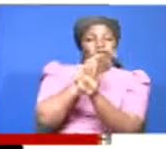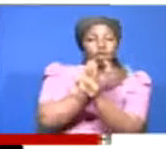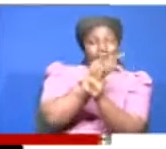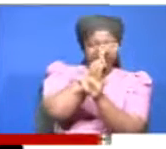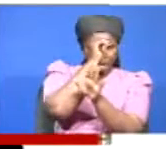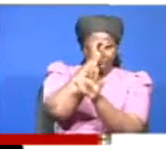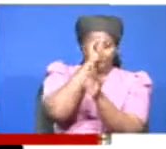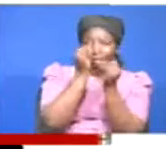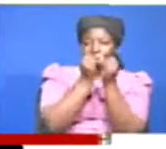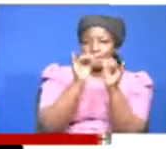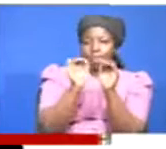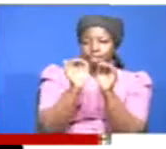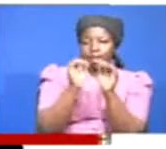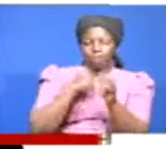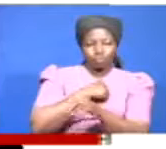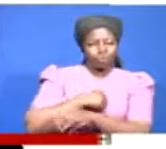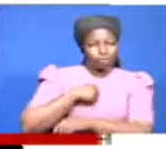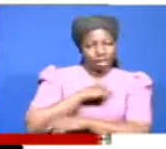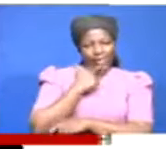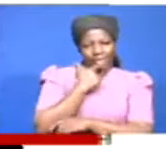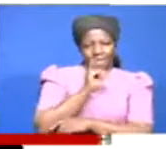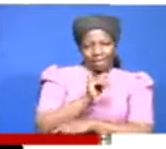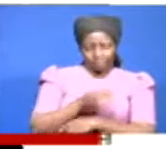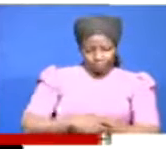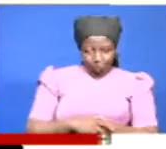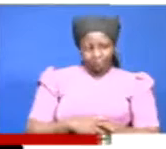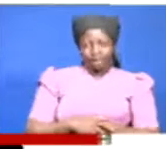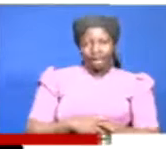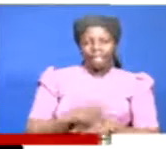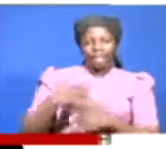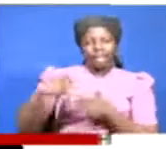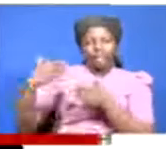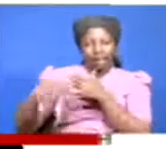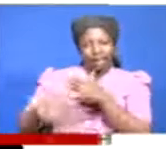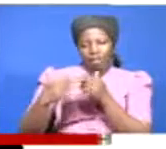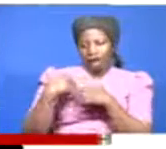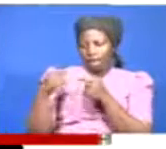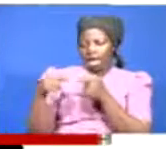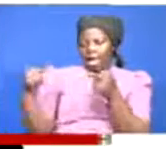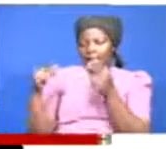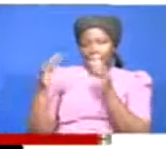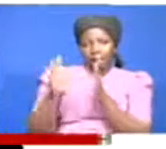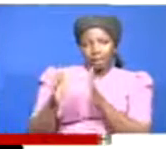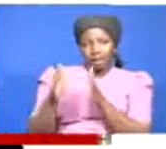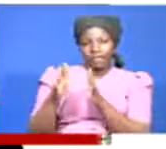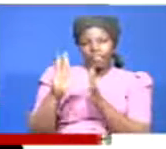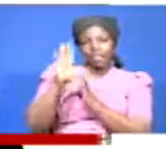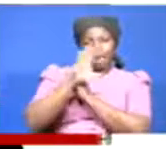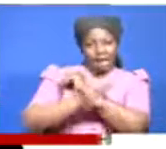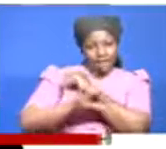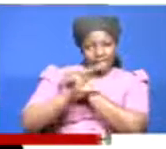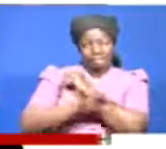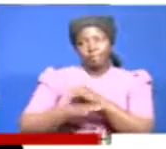that. Mm-hmm. So they ended up having enemies, or people reported to be enemies of the state, being rounded